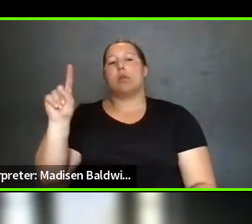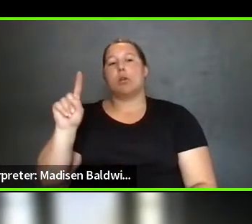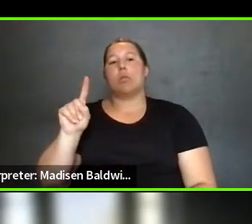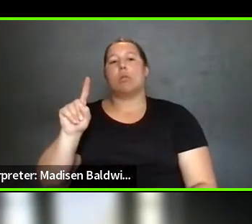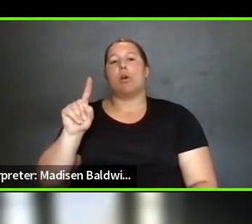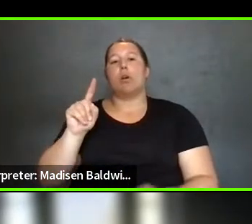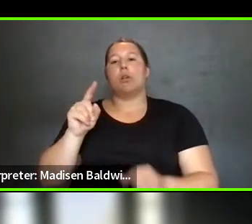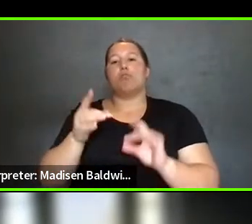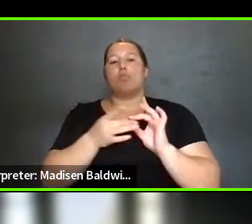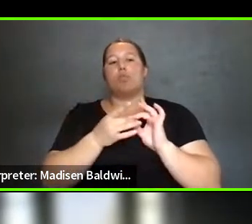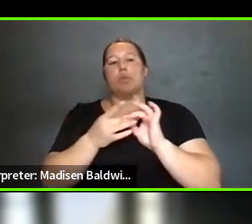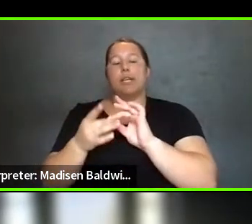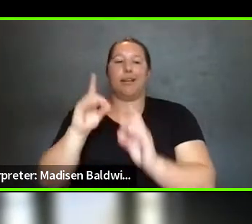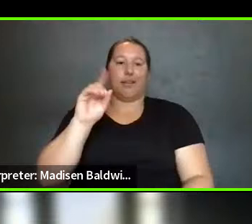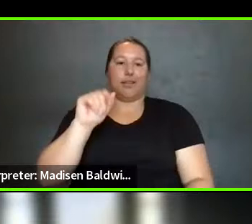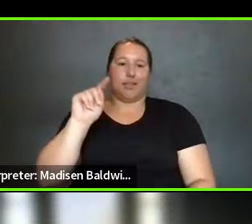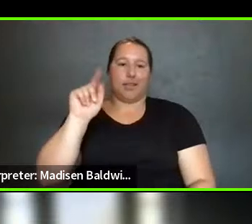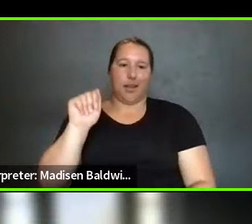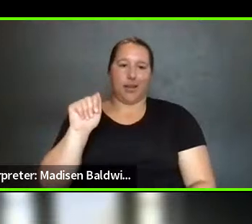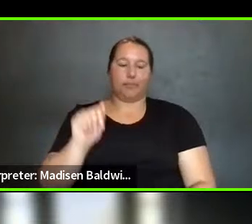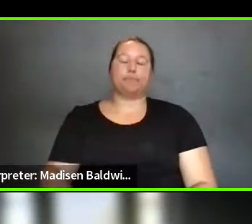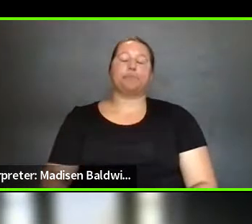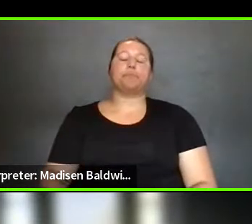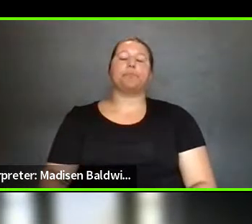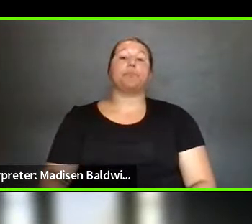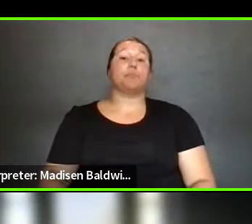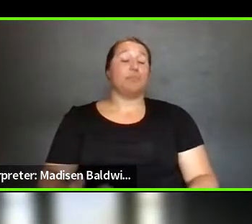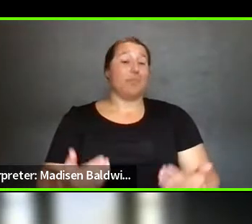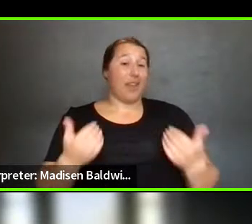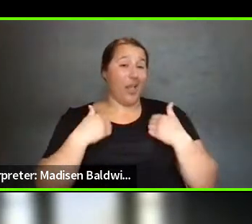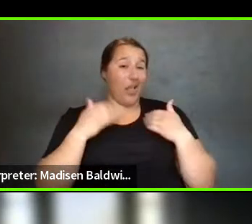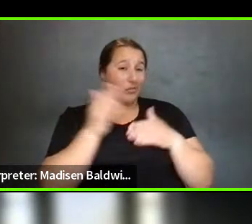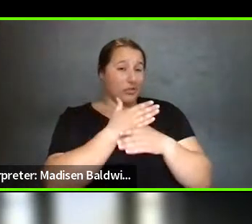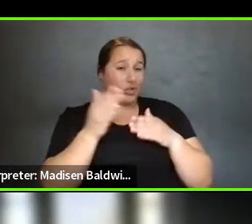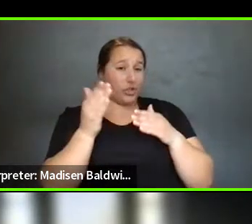data. In regards to, have we shared it with